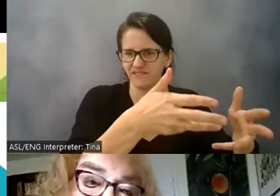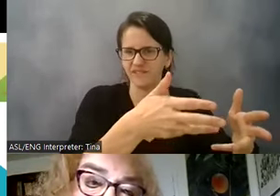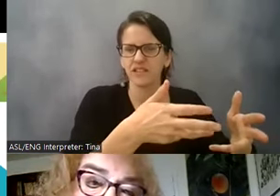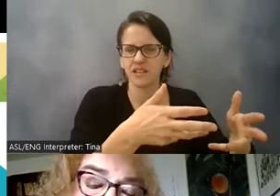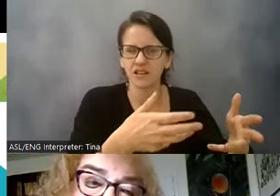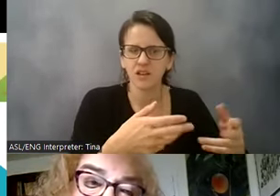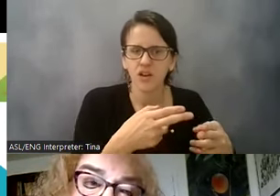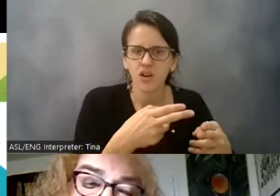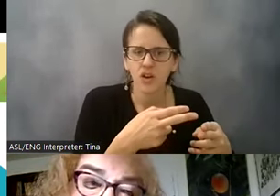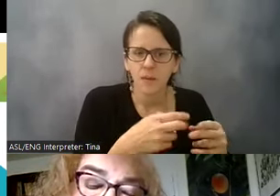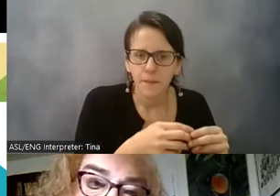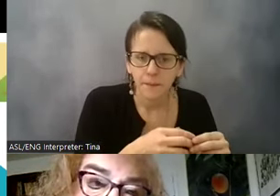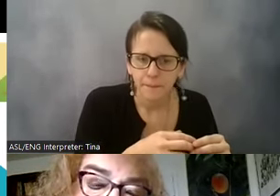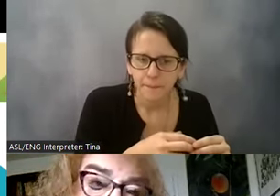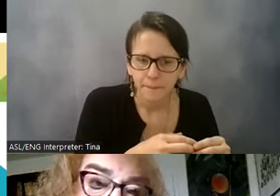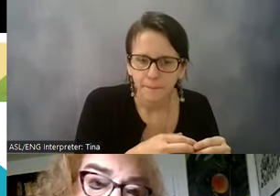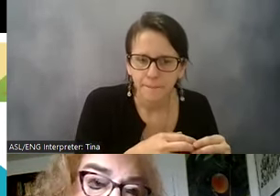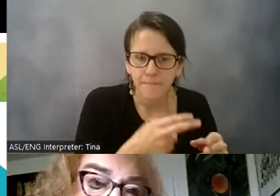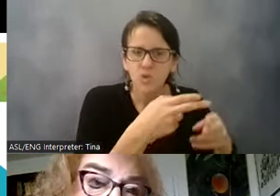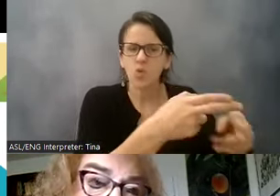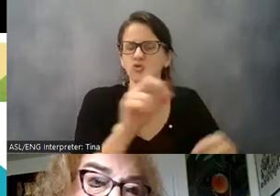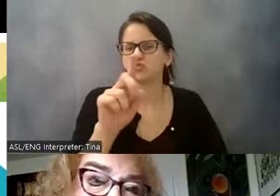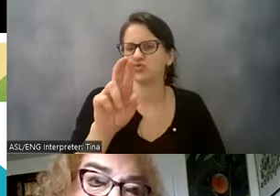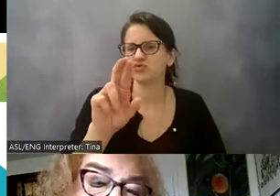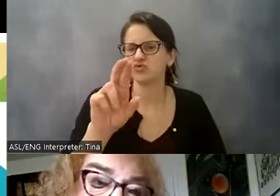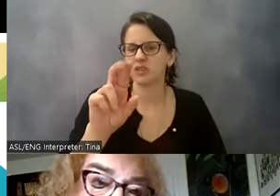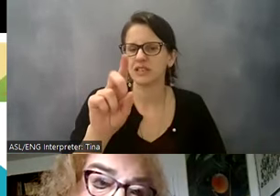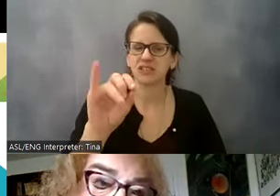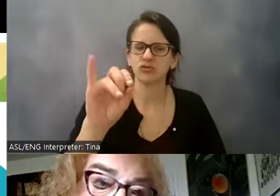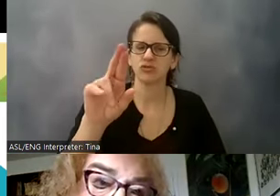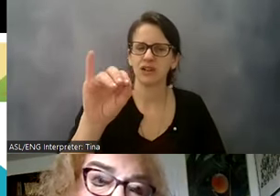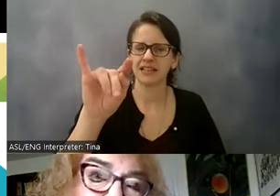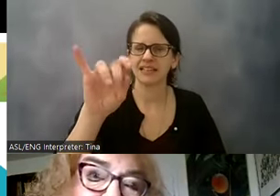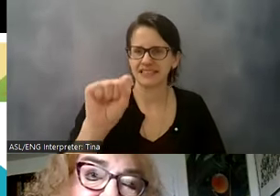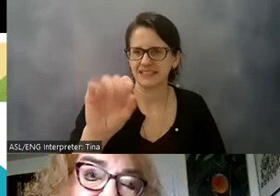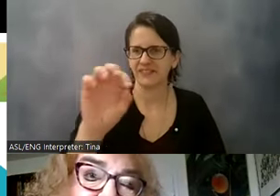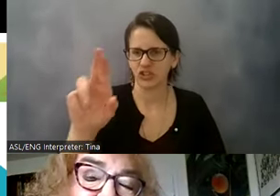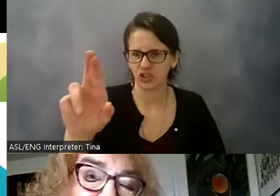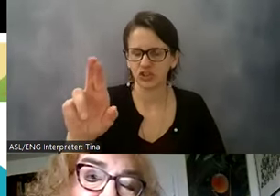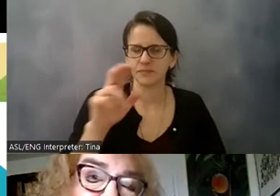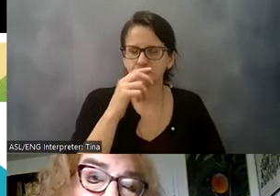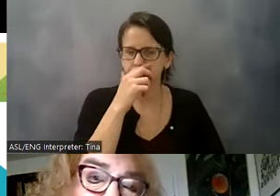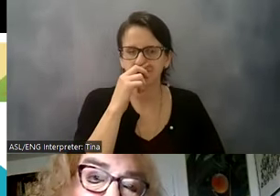the upper layers of the soil from drying out. It's adding organic matter, and